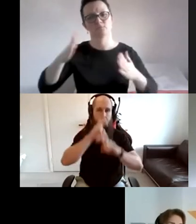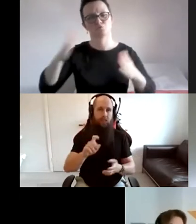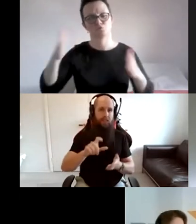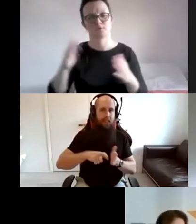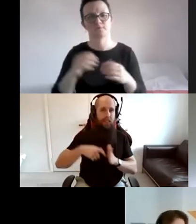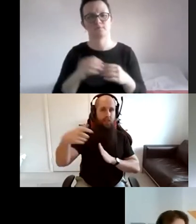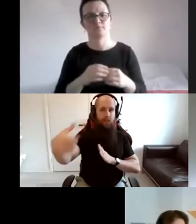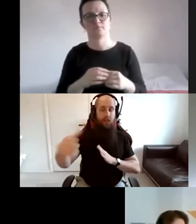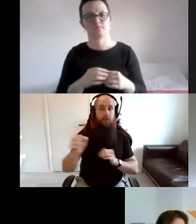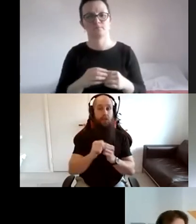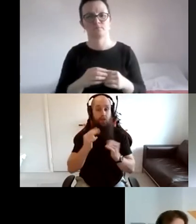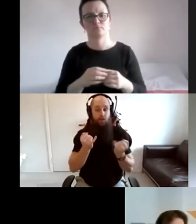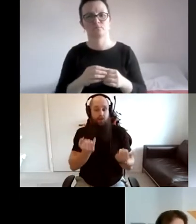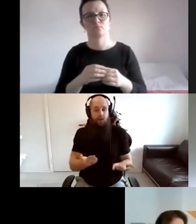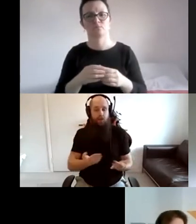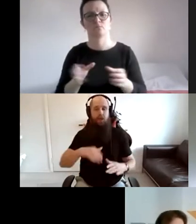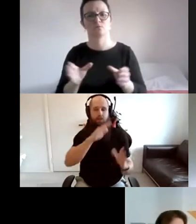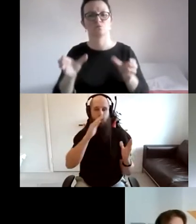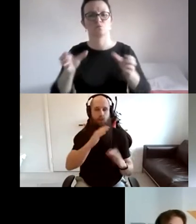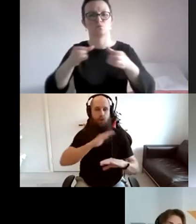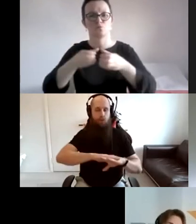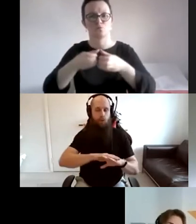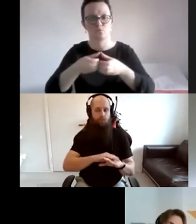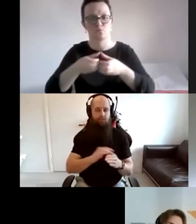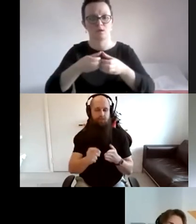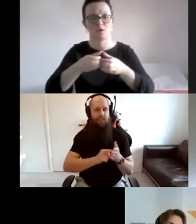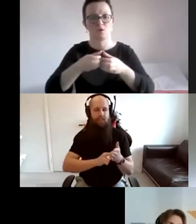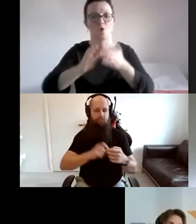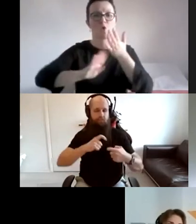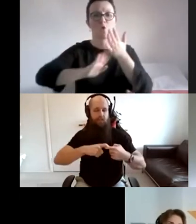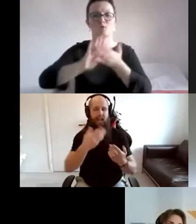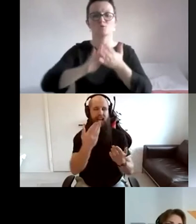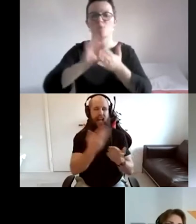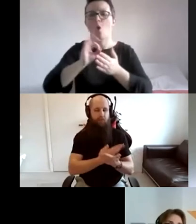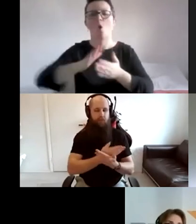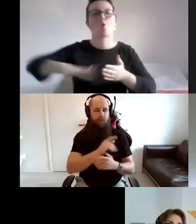we will mainly focus on our country-specific findings.